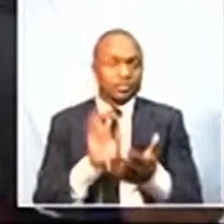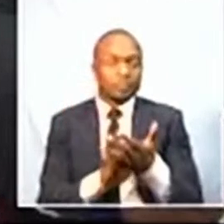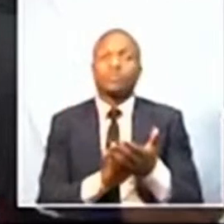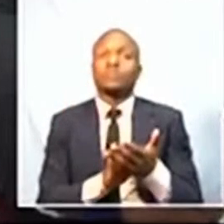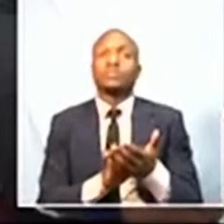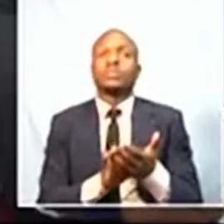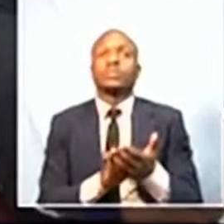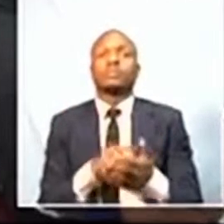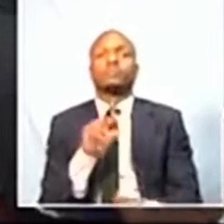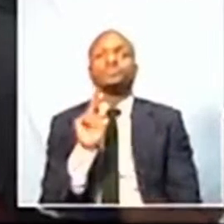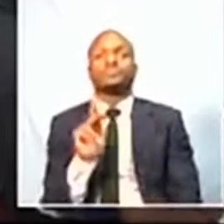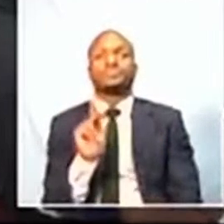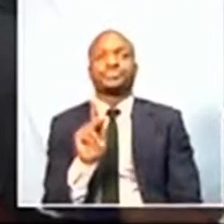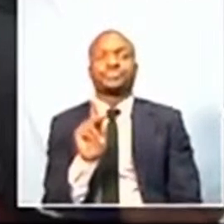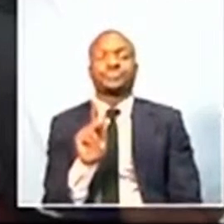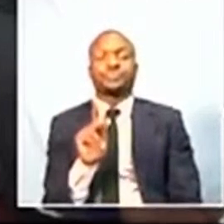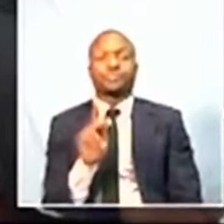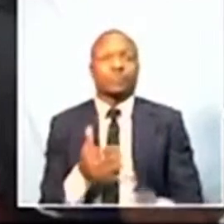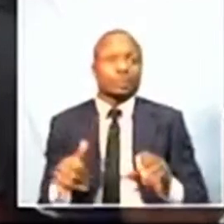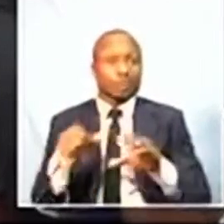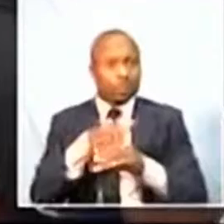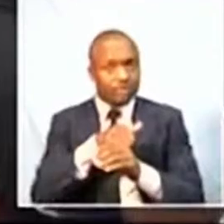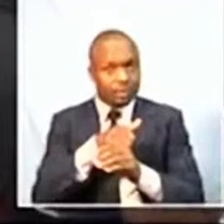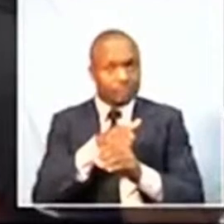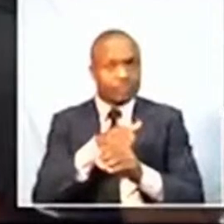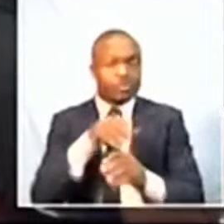1,255,000 kwacha, including